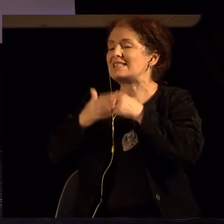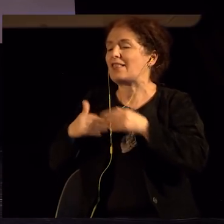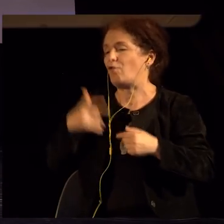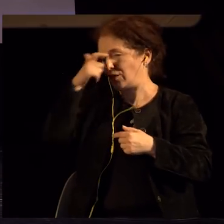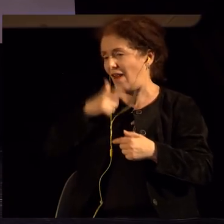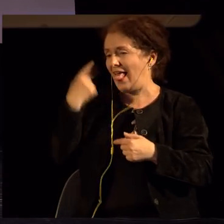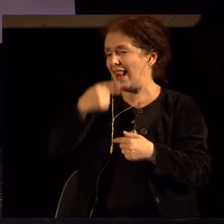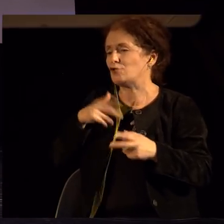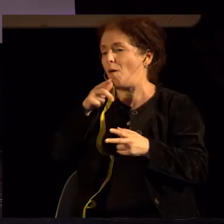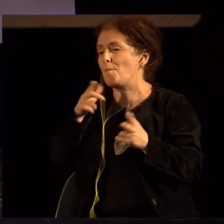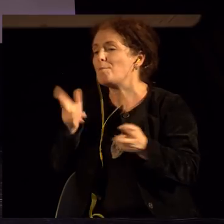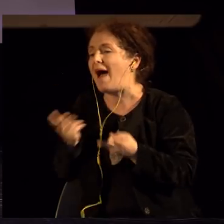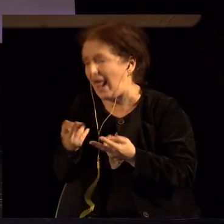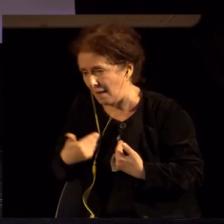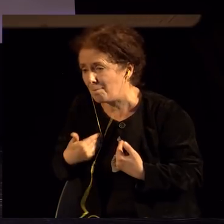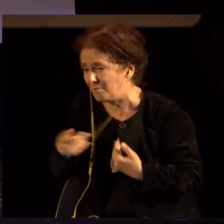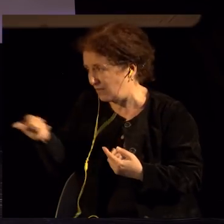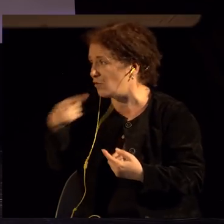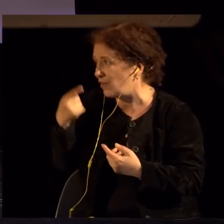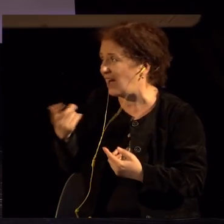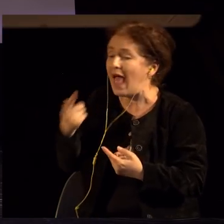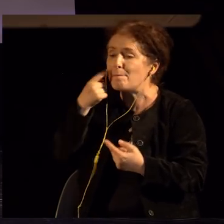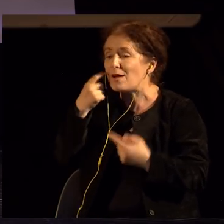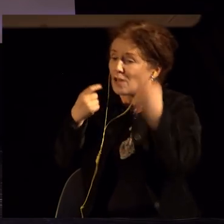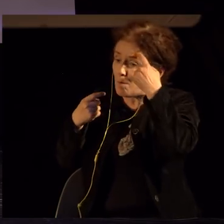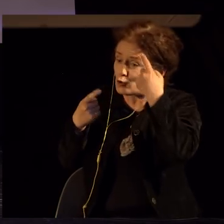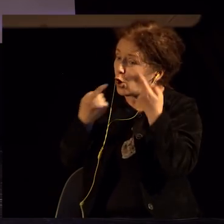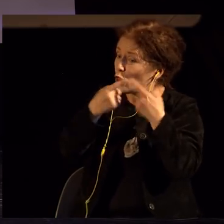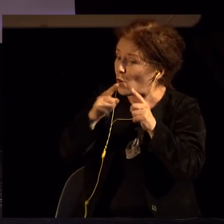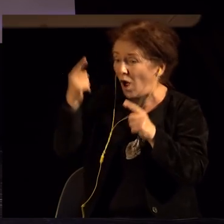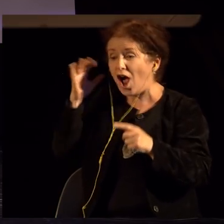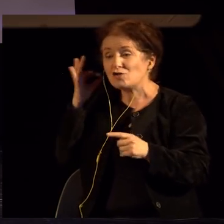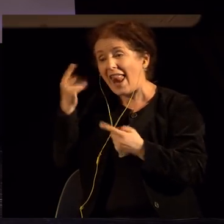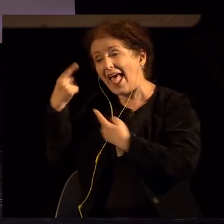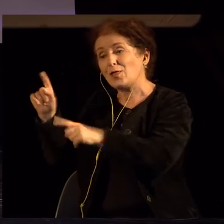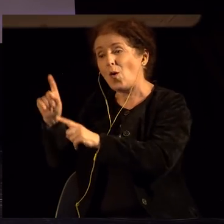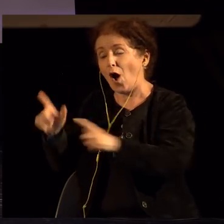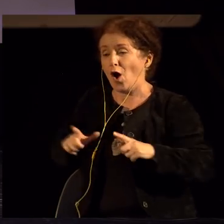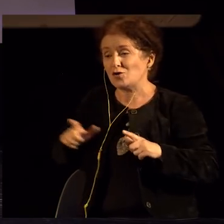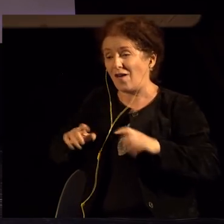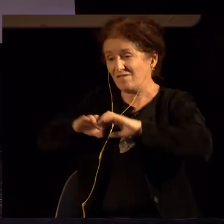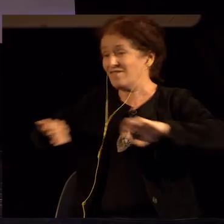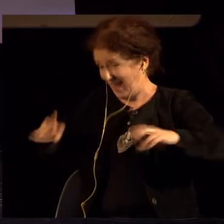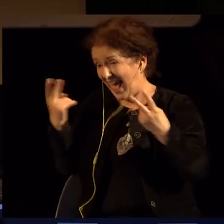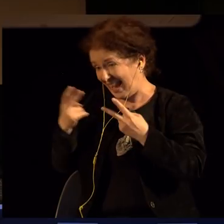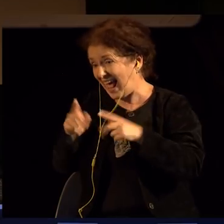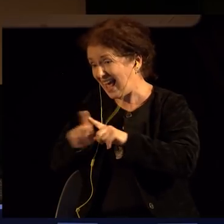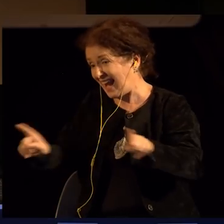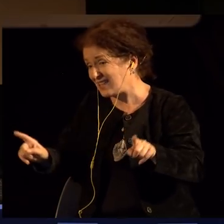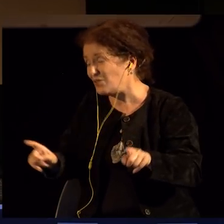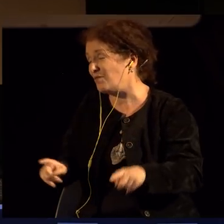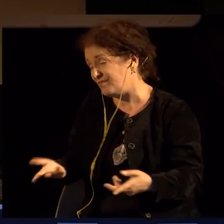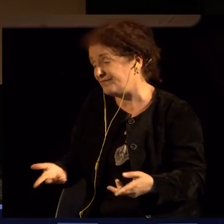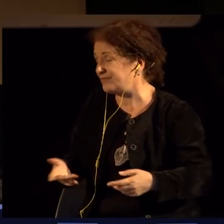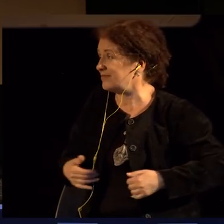actually find pleasurable and desirable. It's our job to give them an alternative on how to